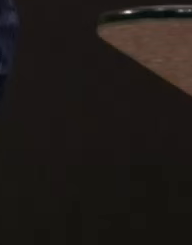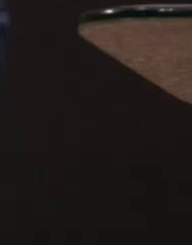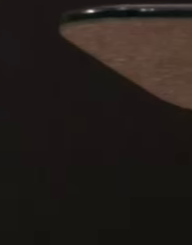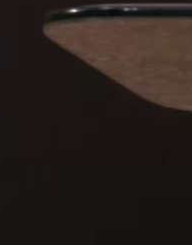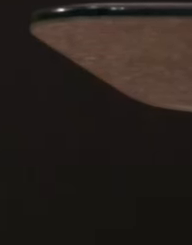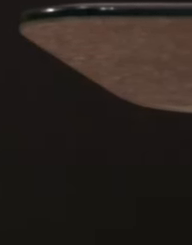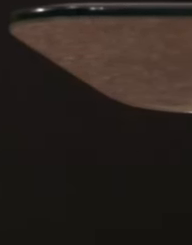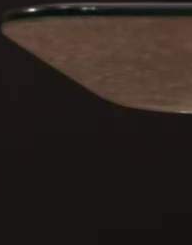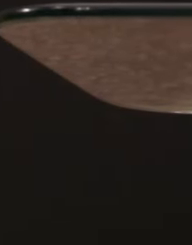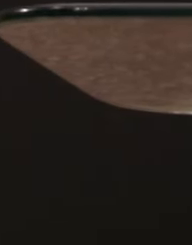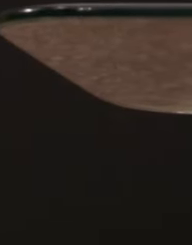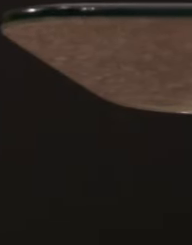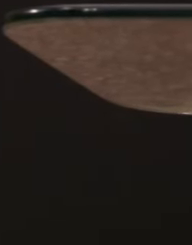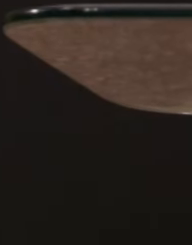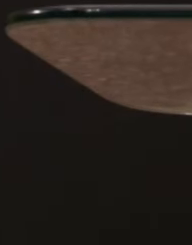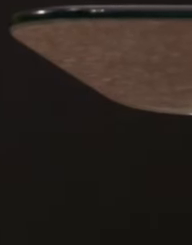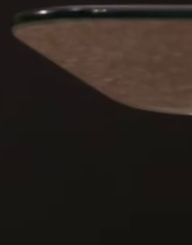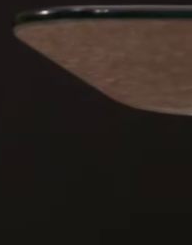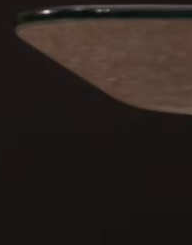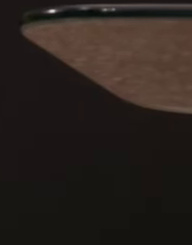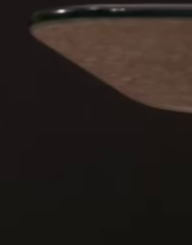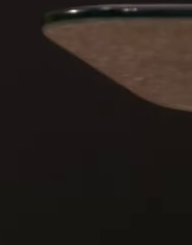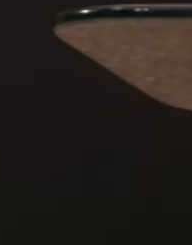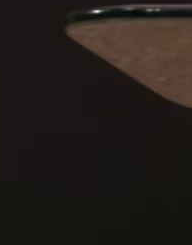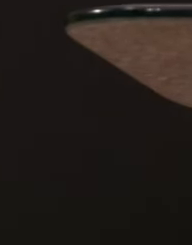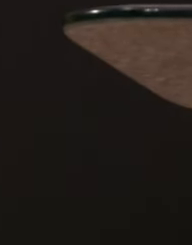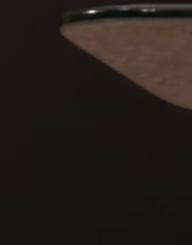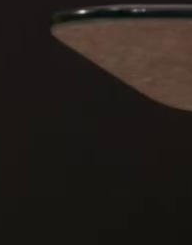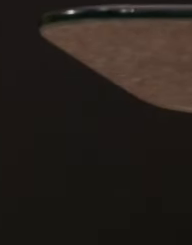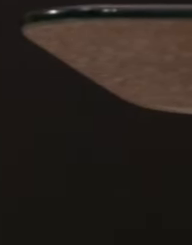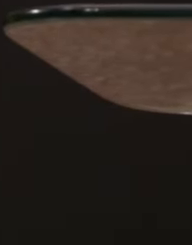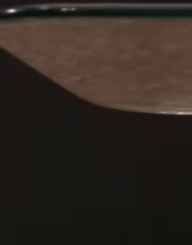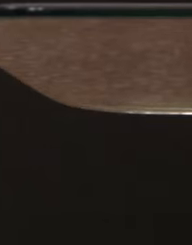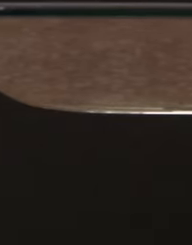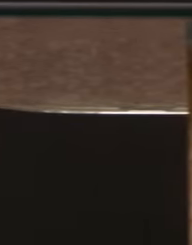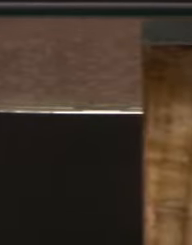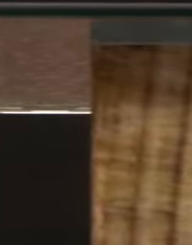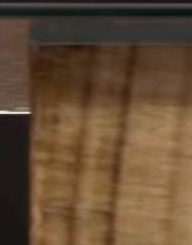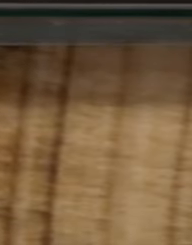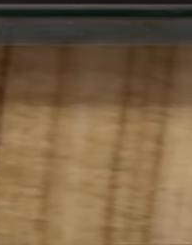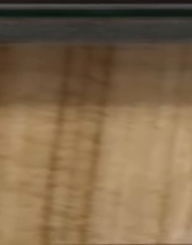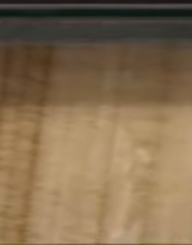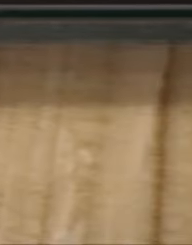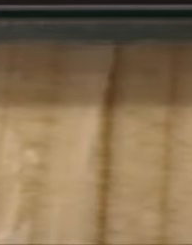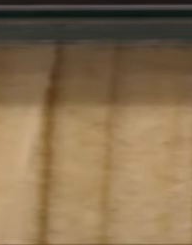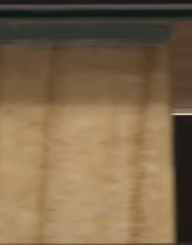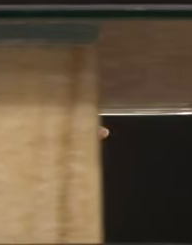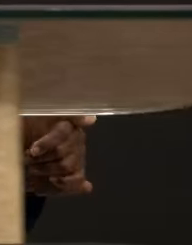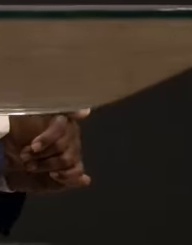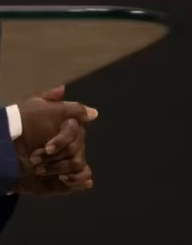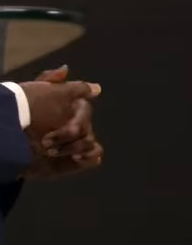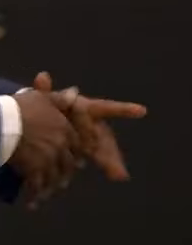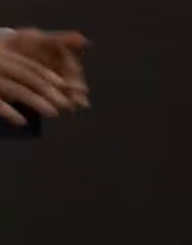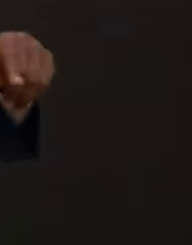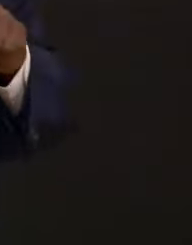endure persecution, suffering when we are persecuted,